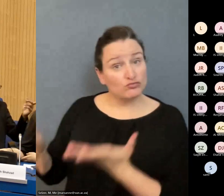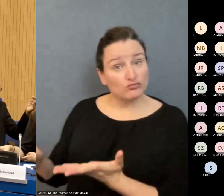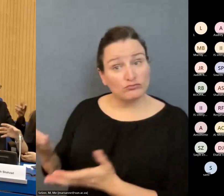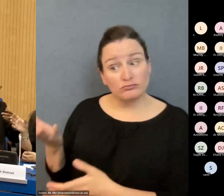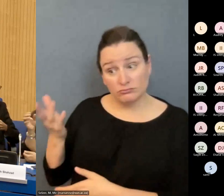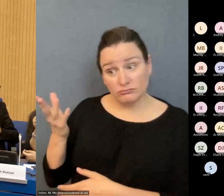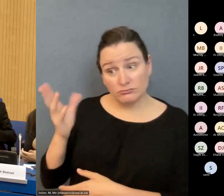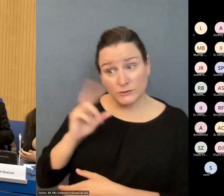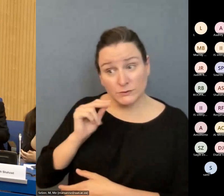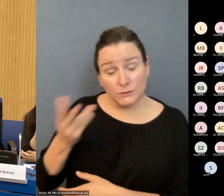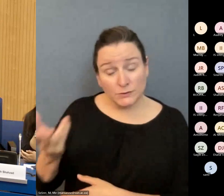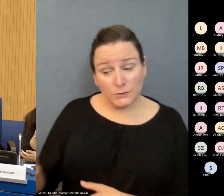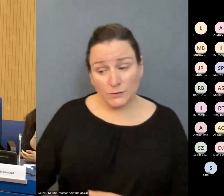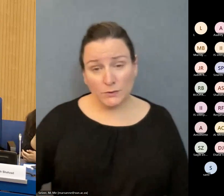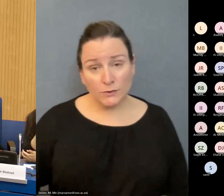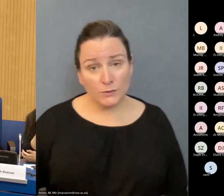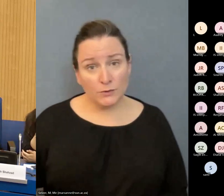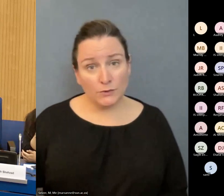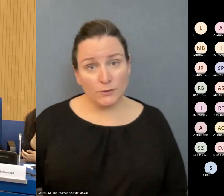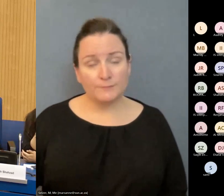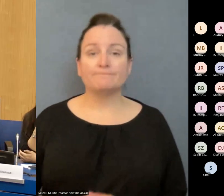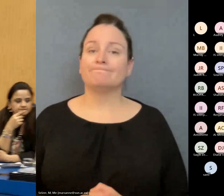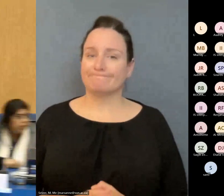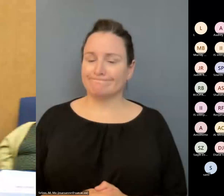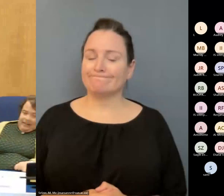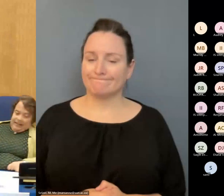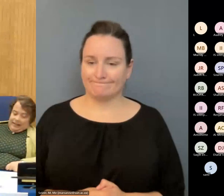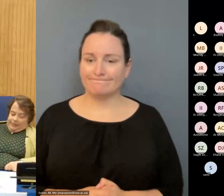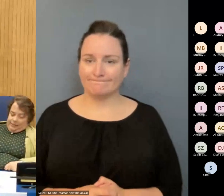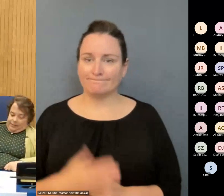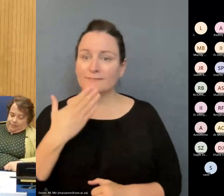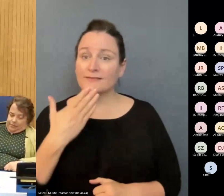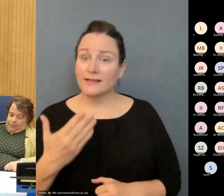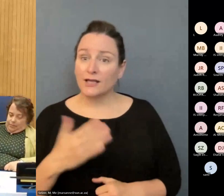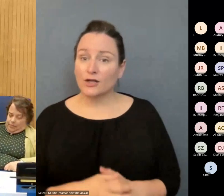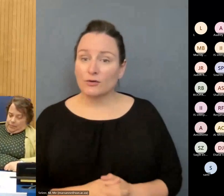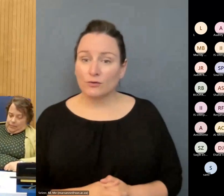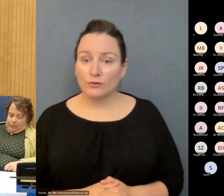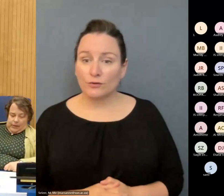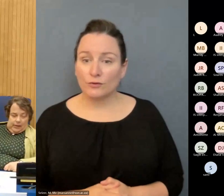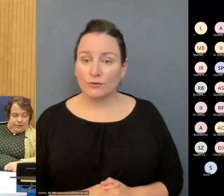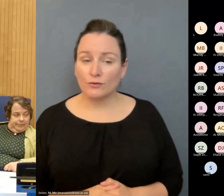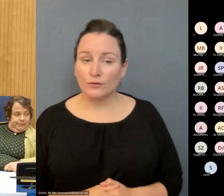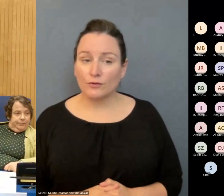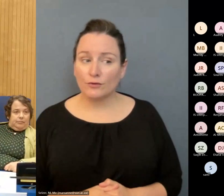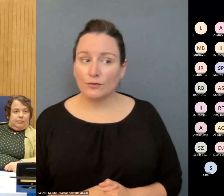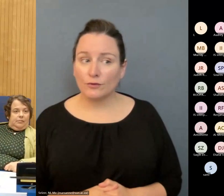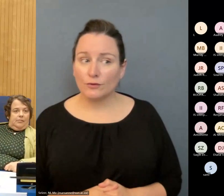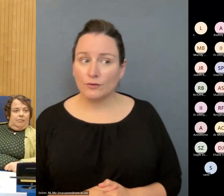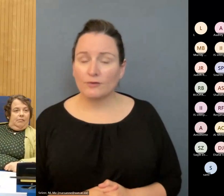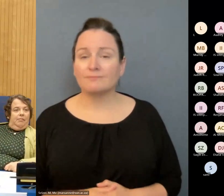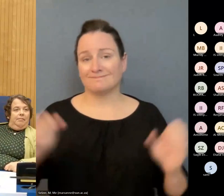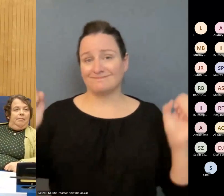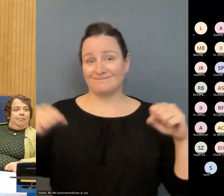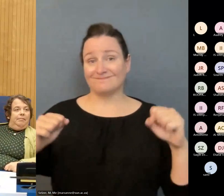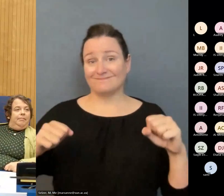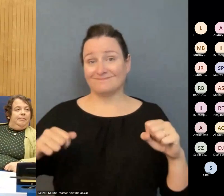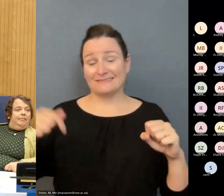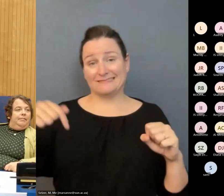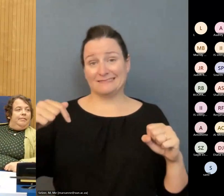Yes, please. And just add, thank you so much. To answer to your first question, there is definitely limited